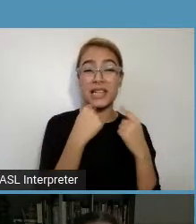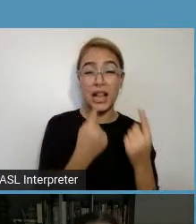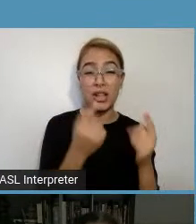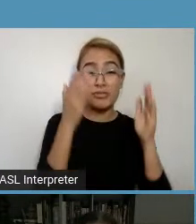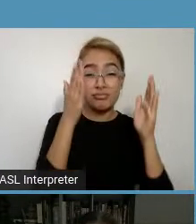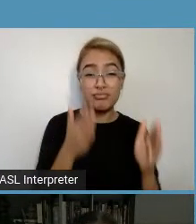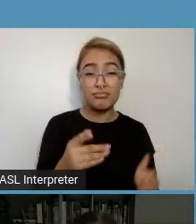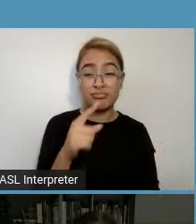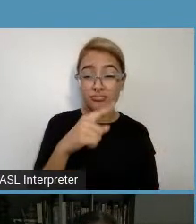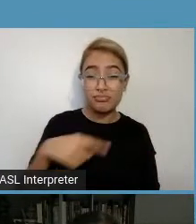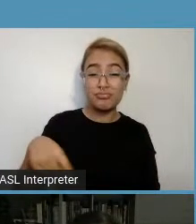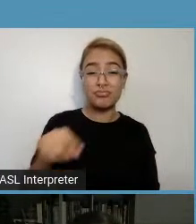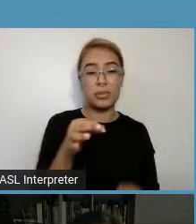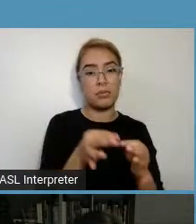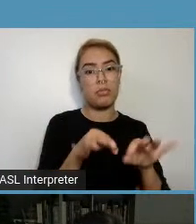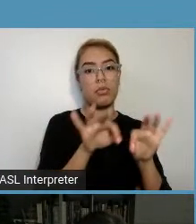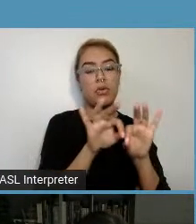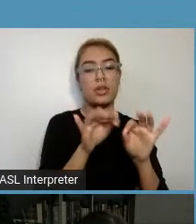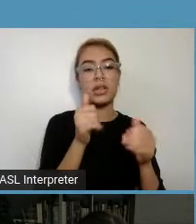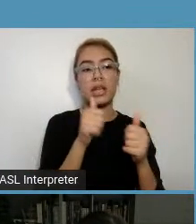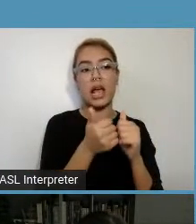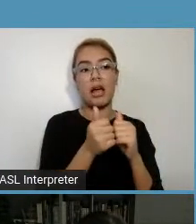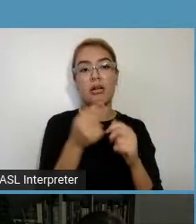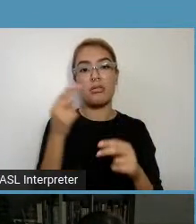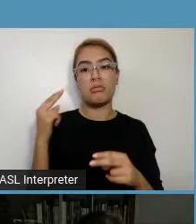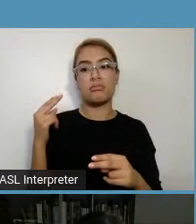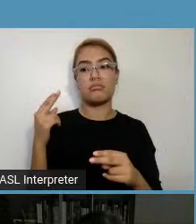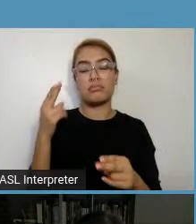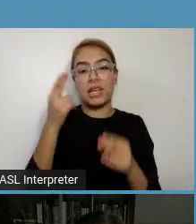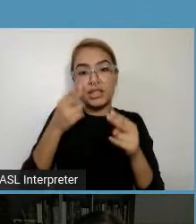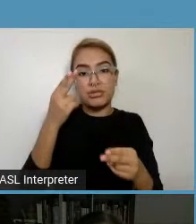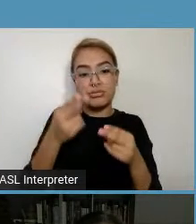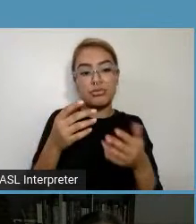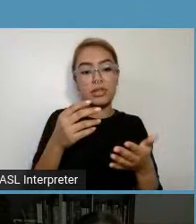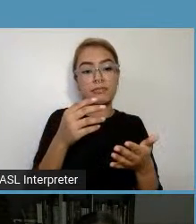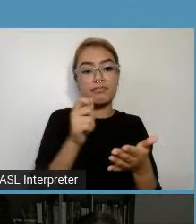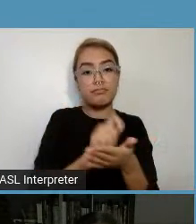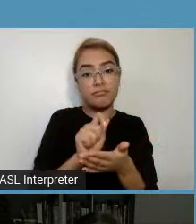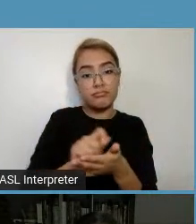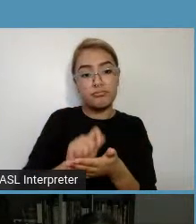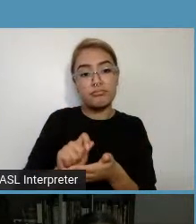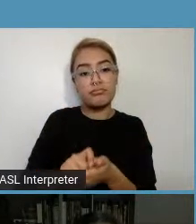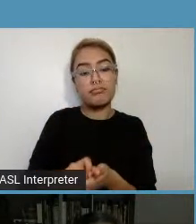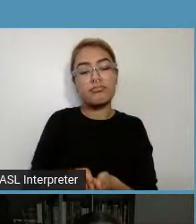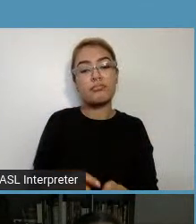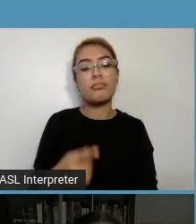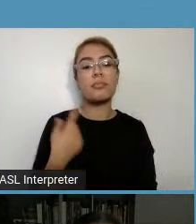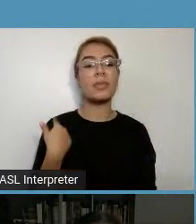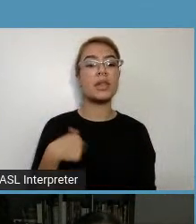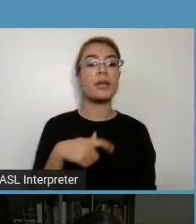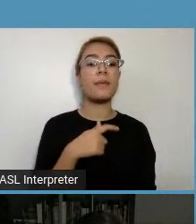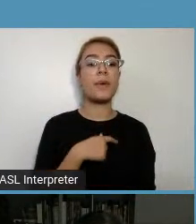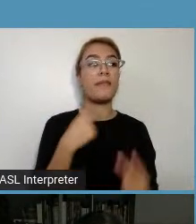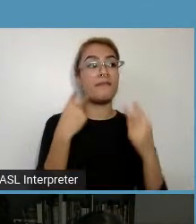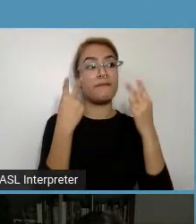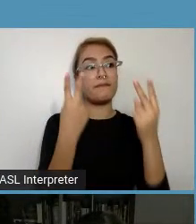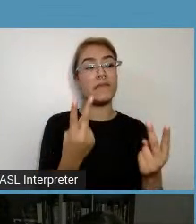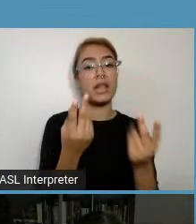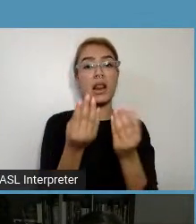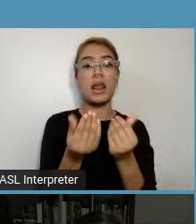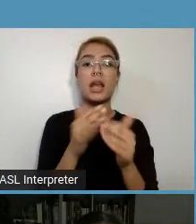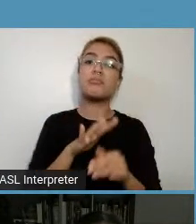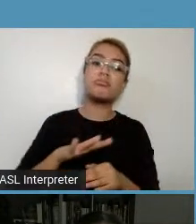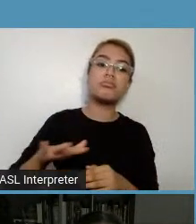Larry Sespucci is on our Native American Advisory Board, and we're out here visiting some land that was